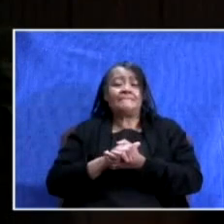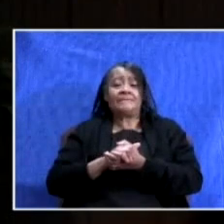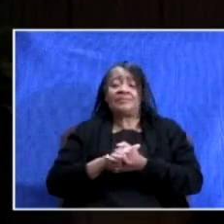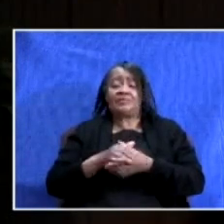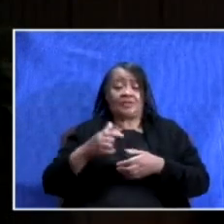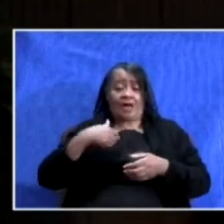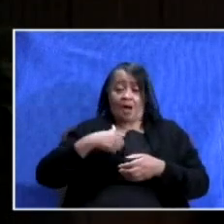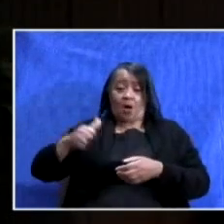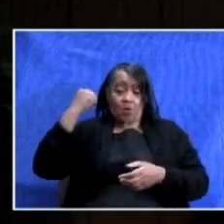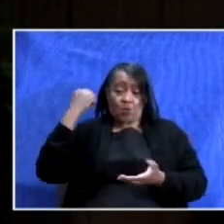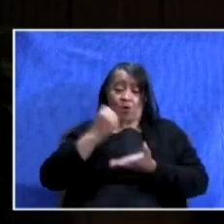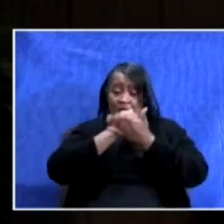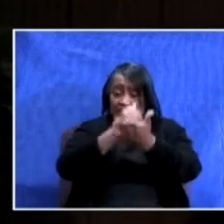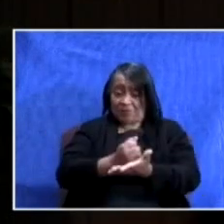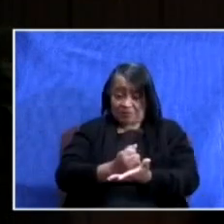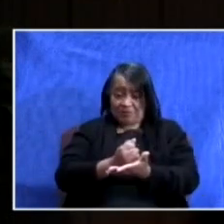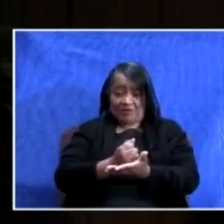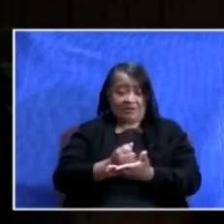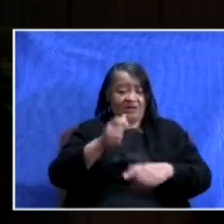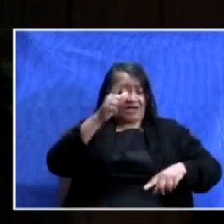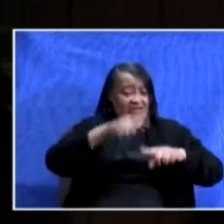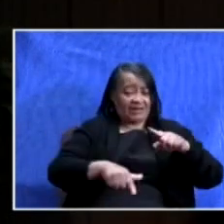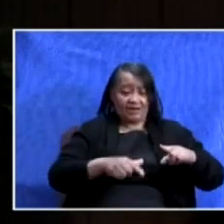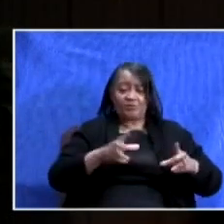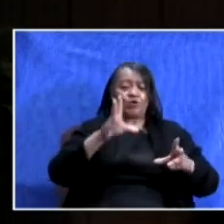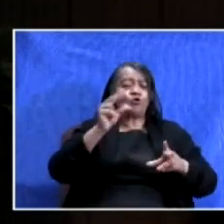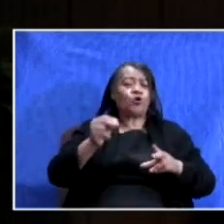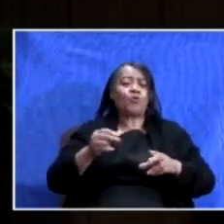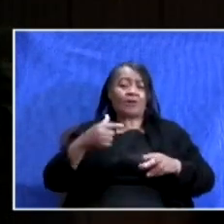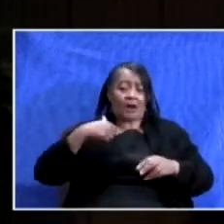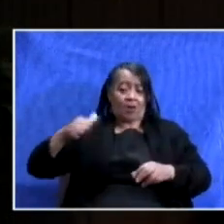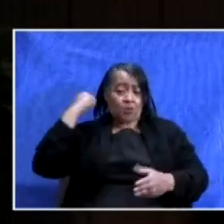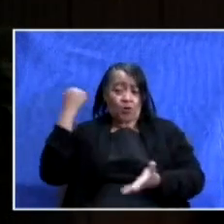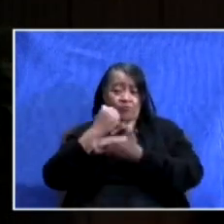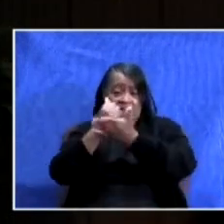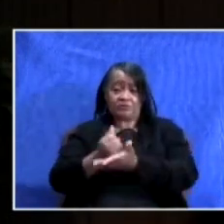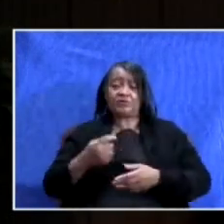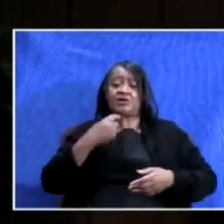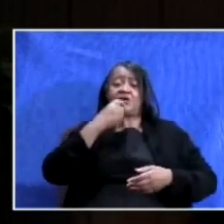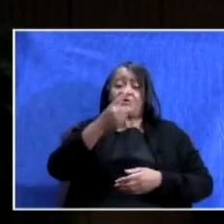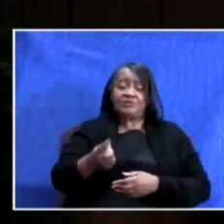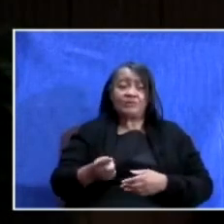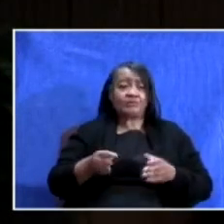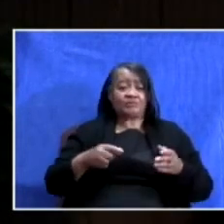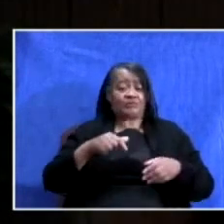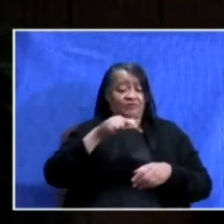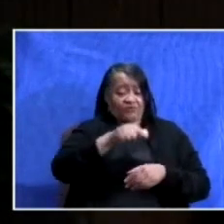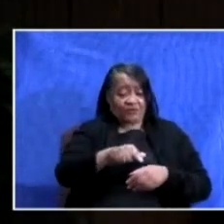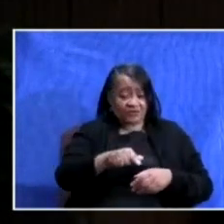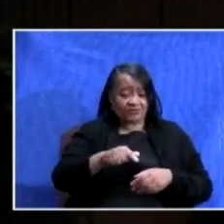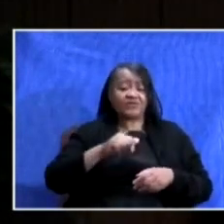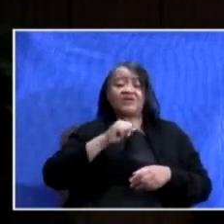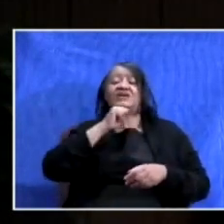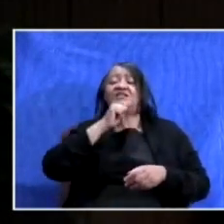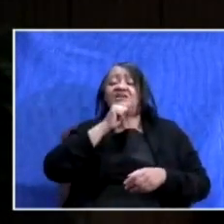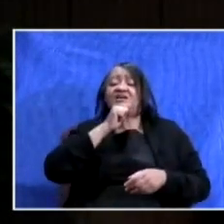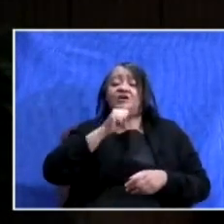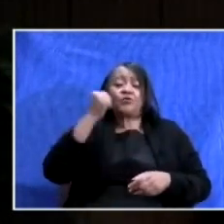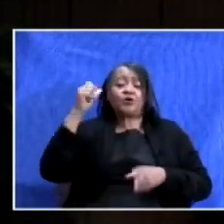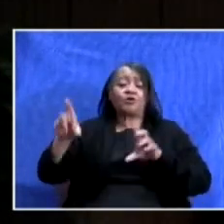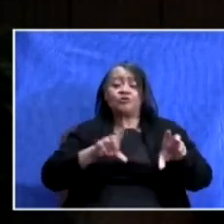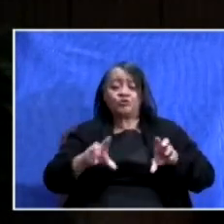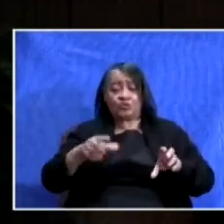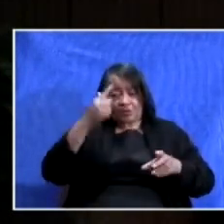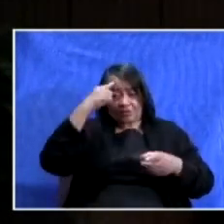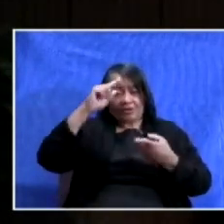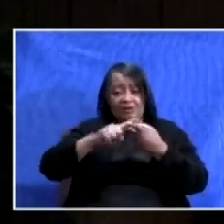I won't help you. Just go ahead and be honest. I can't help you. But I tell you this, though he won't do it for his friendship's sake,